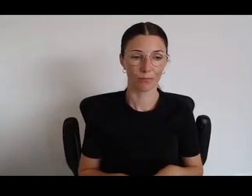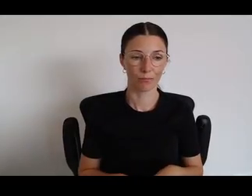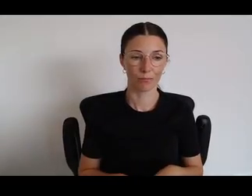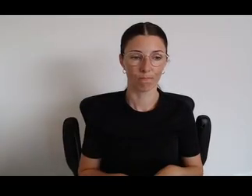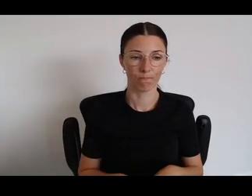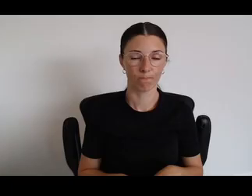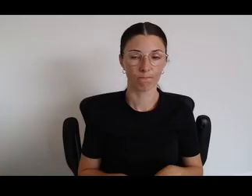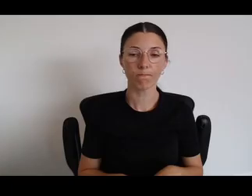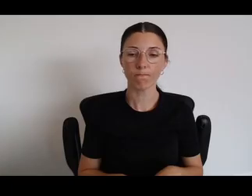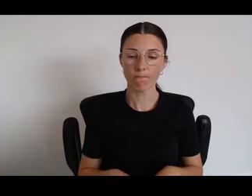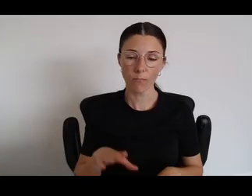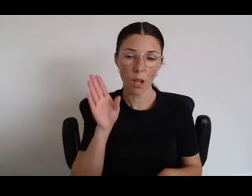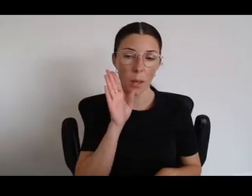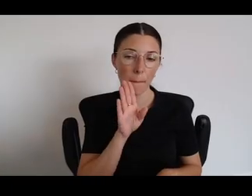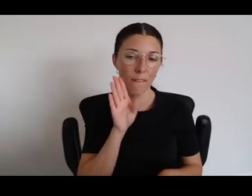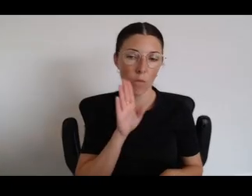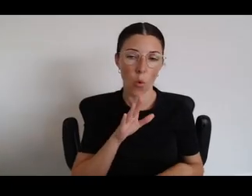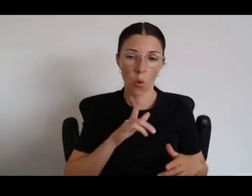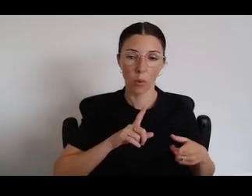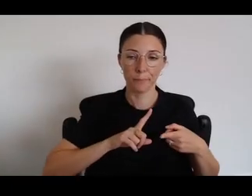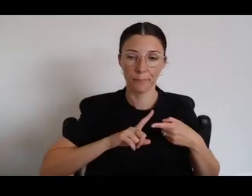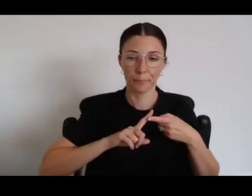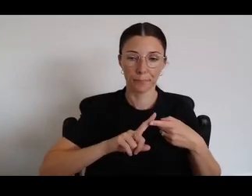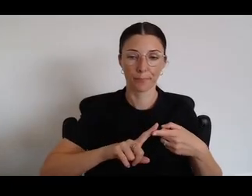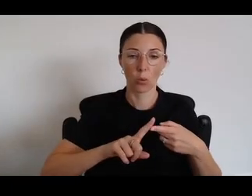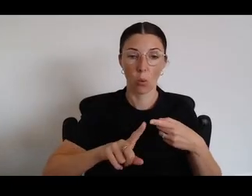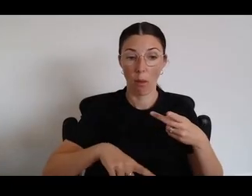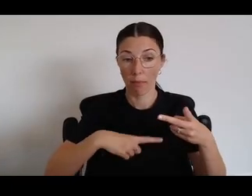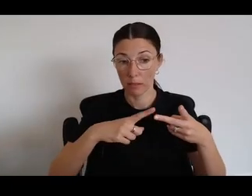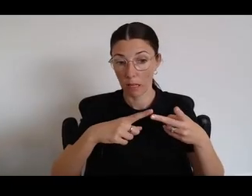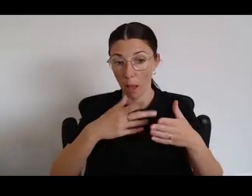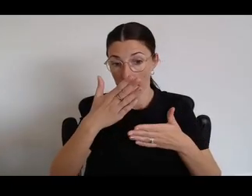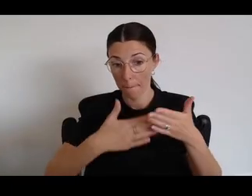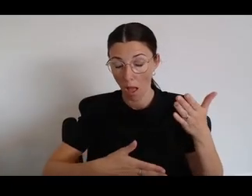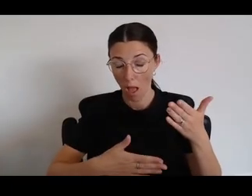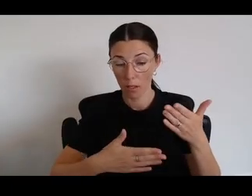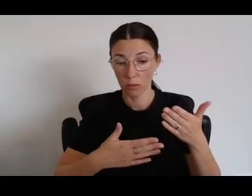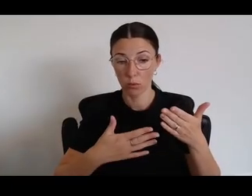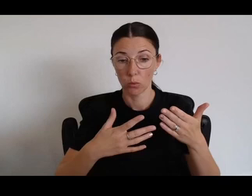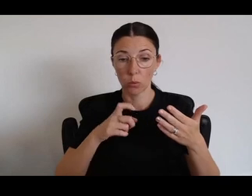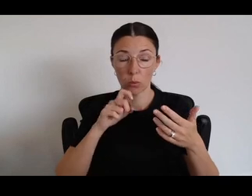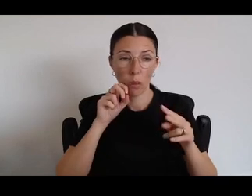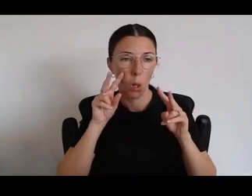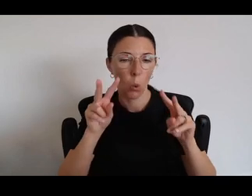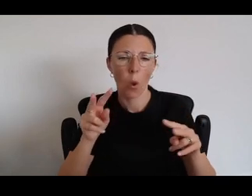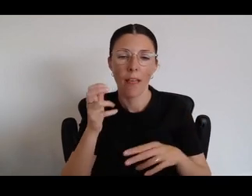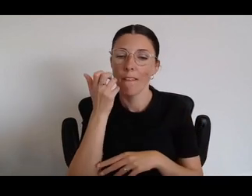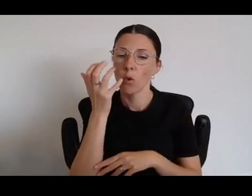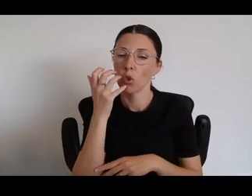So before we move to the second part, that we'll look at the future. What can we do? What we need to